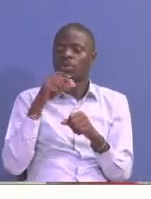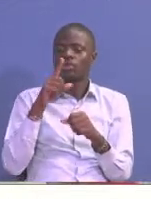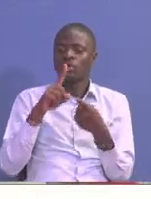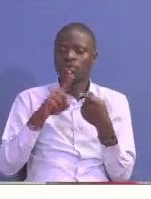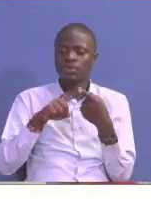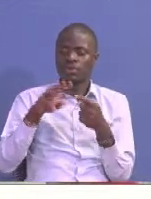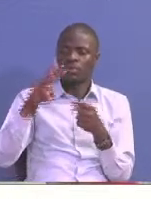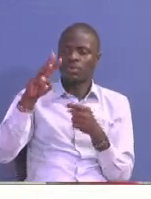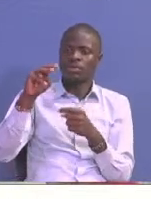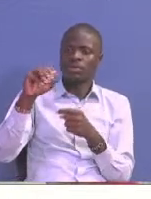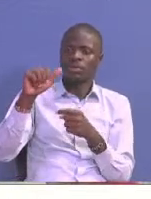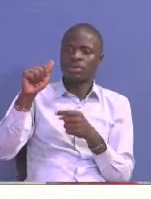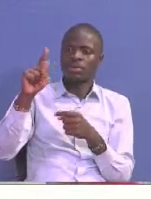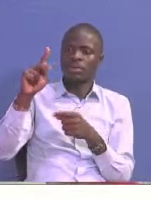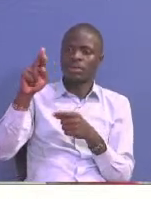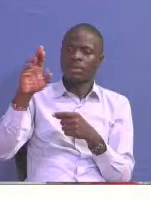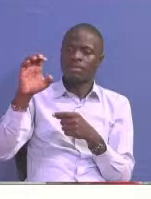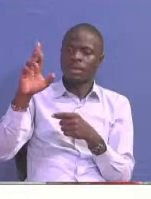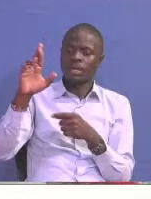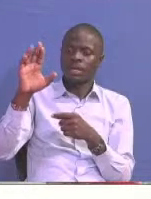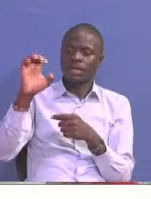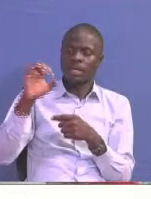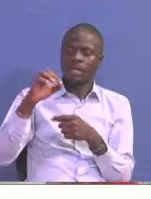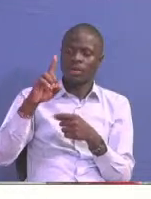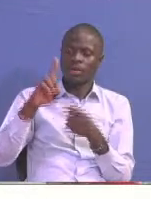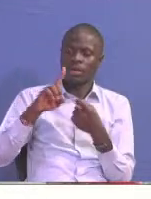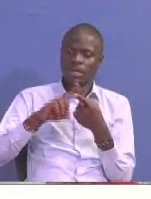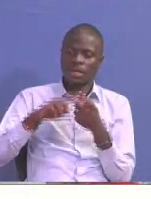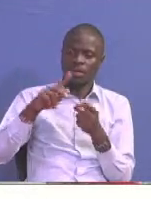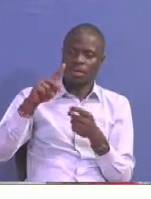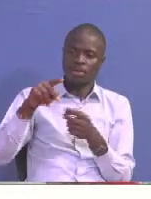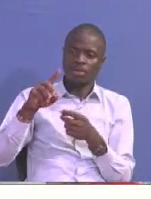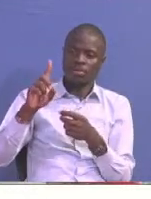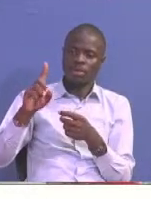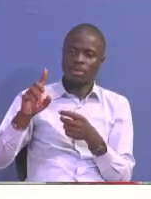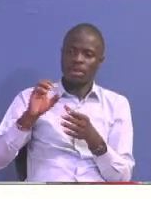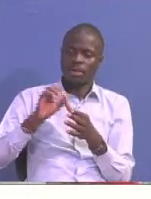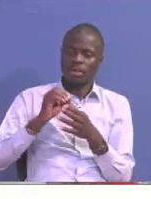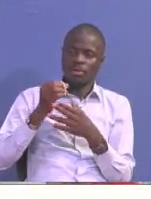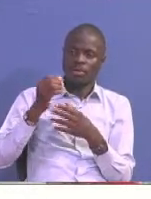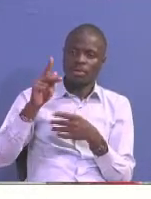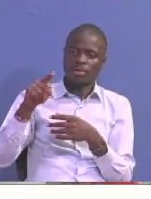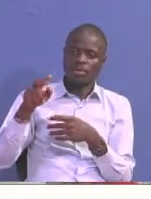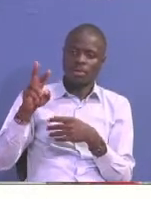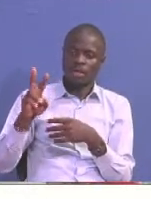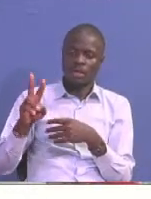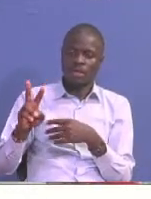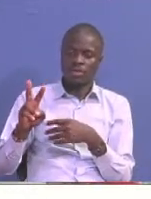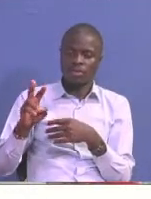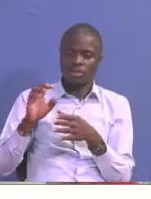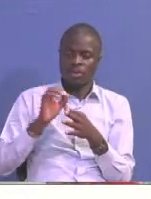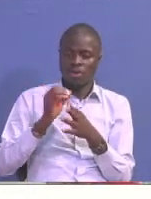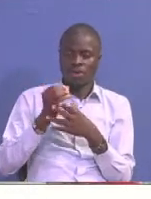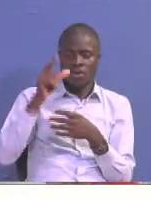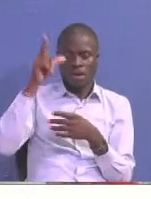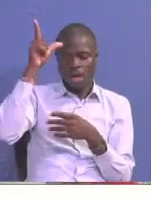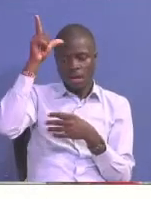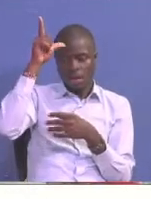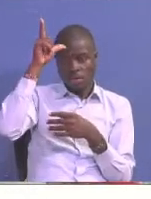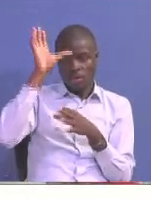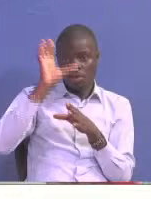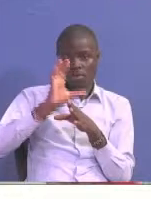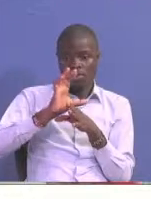Makerere went for either P1 or P2 or some other local courses